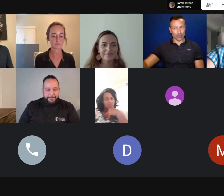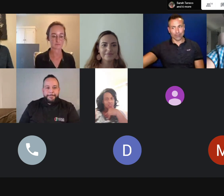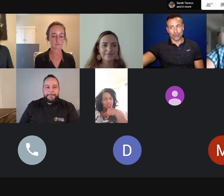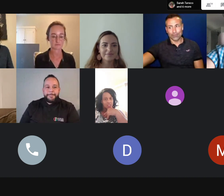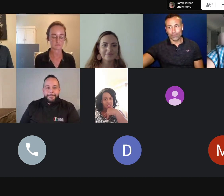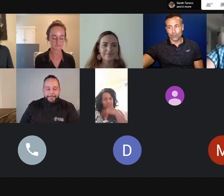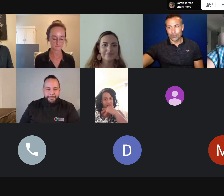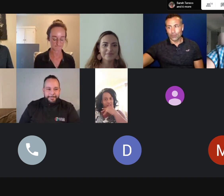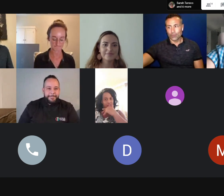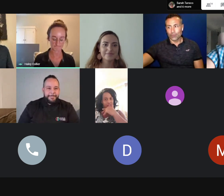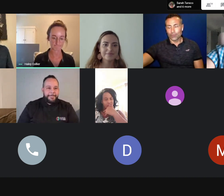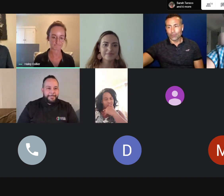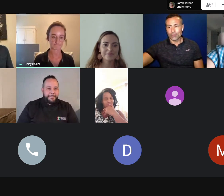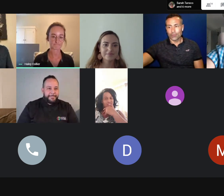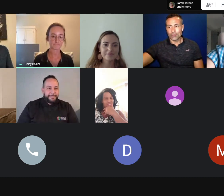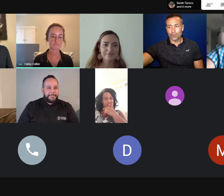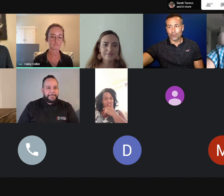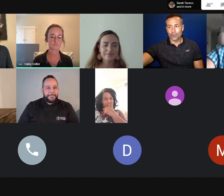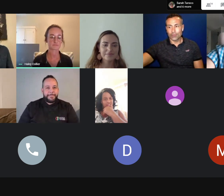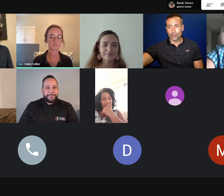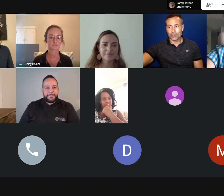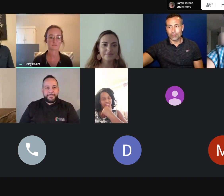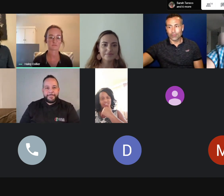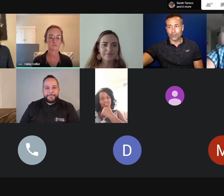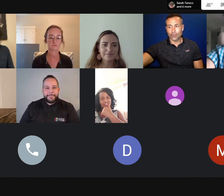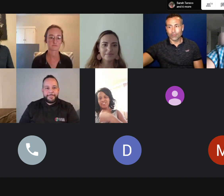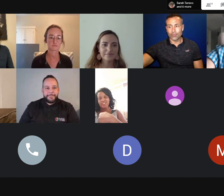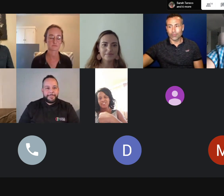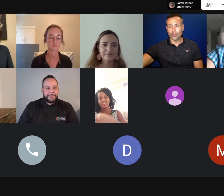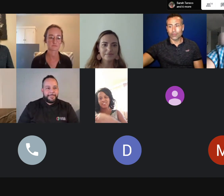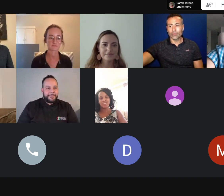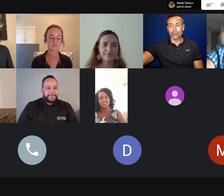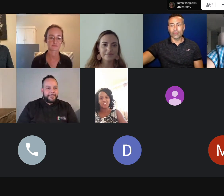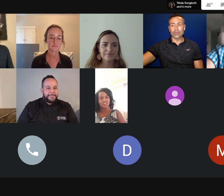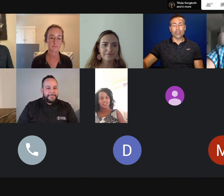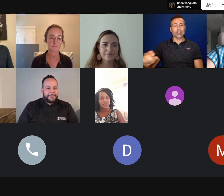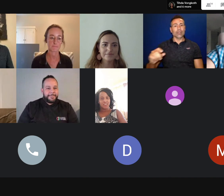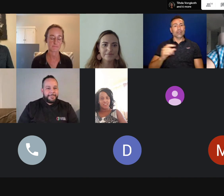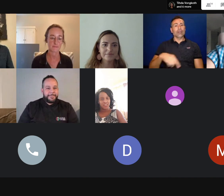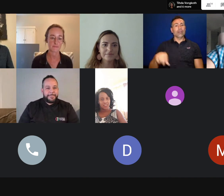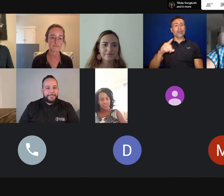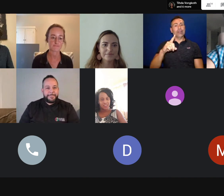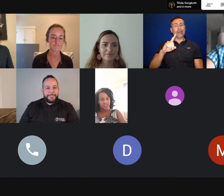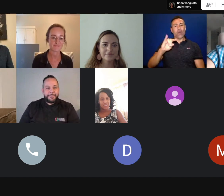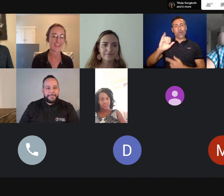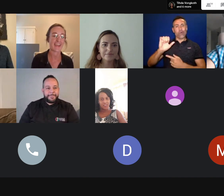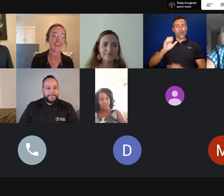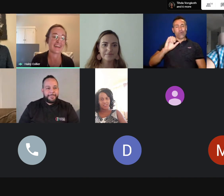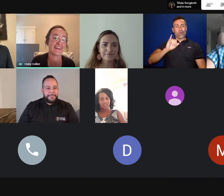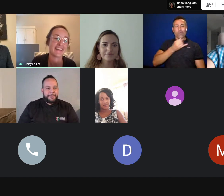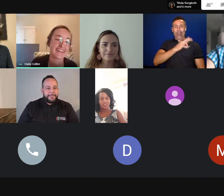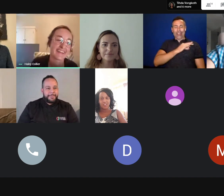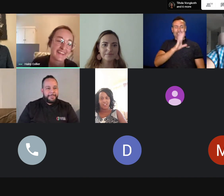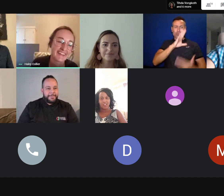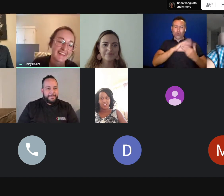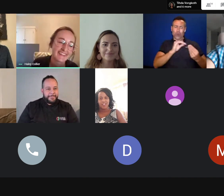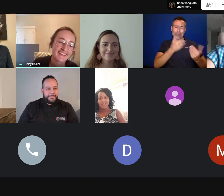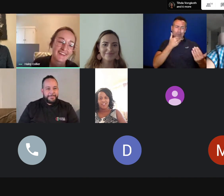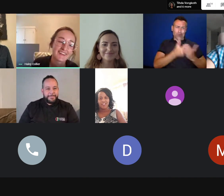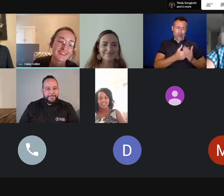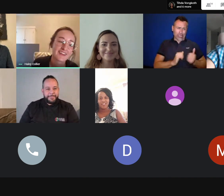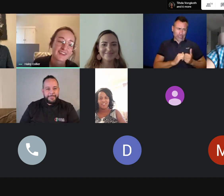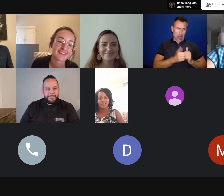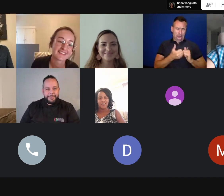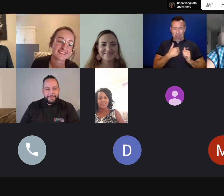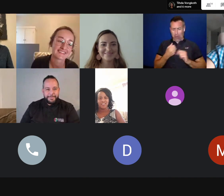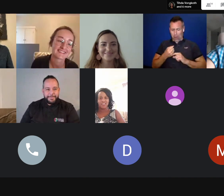started. I think one is going to be so hard to tell your story, but I will do my best.